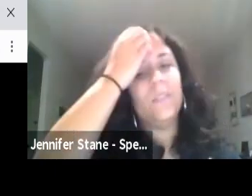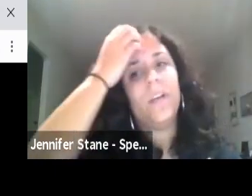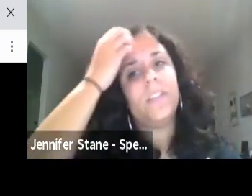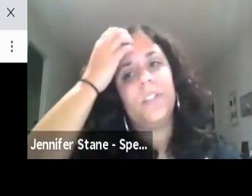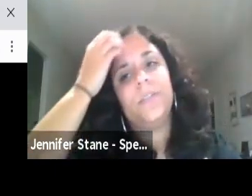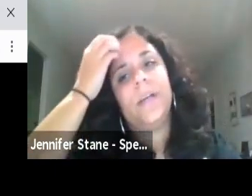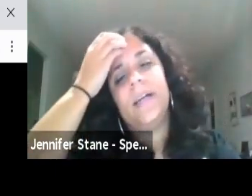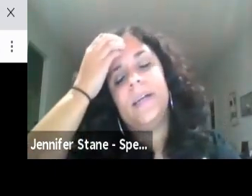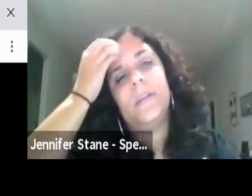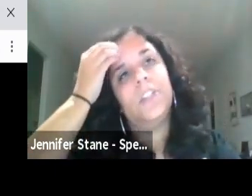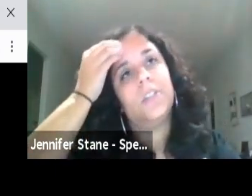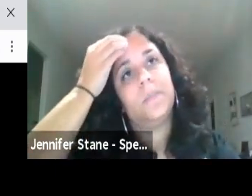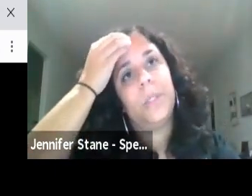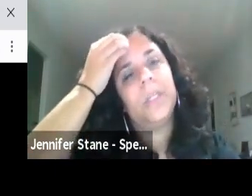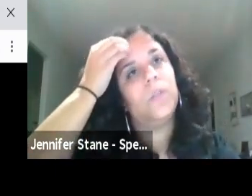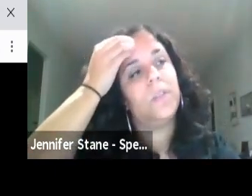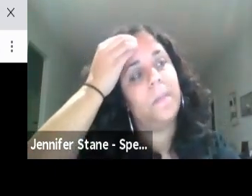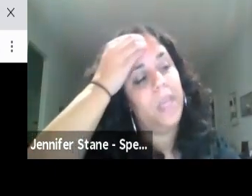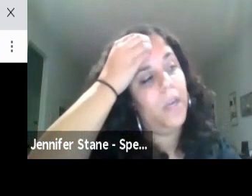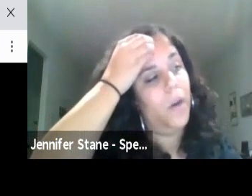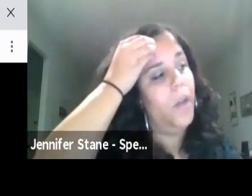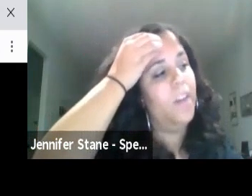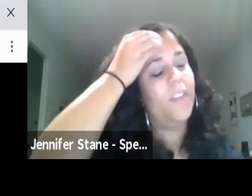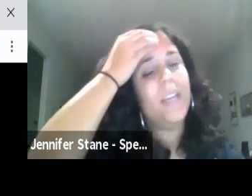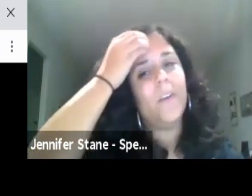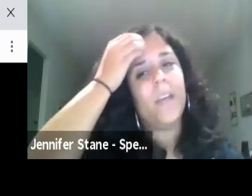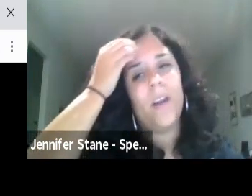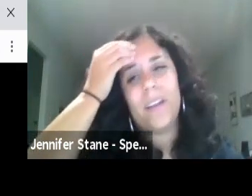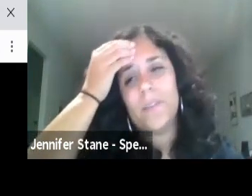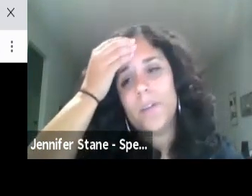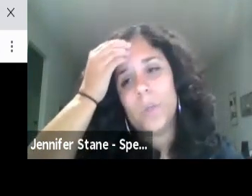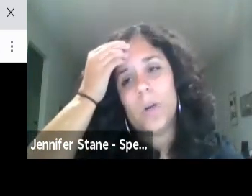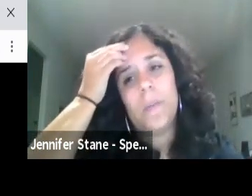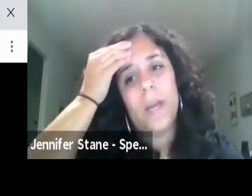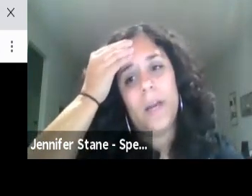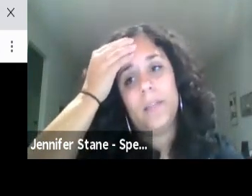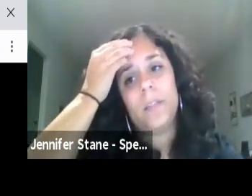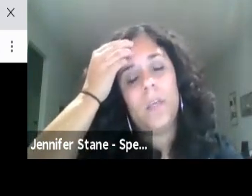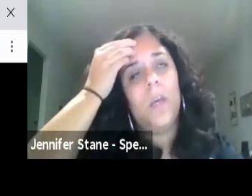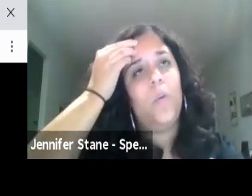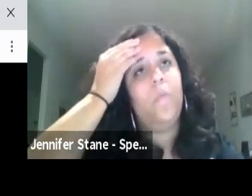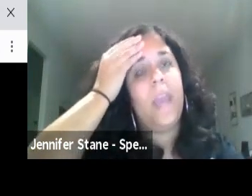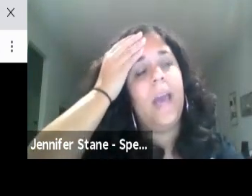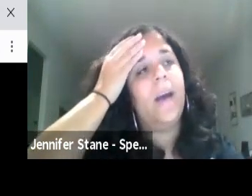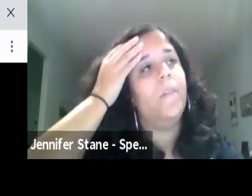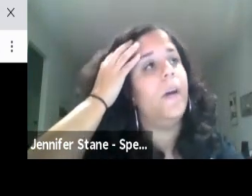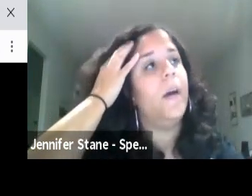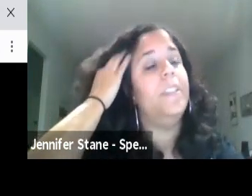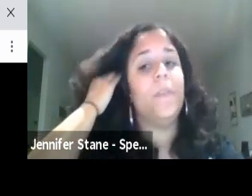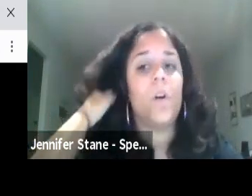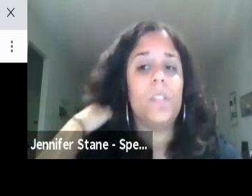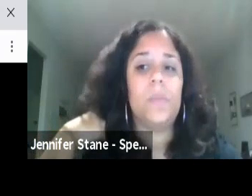I did want to just put a little something here for any of our caregivers or our parents who may